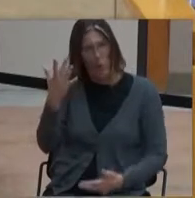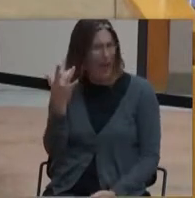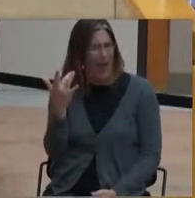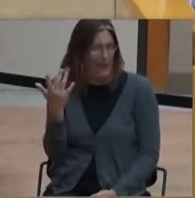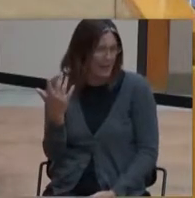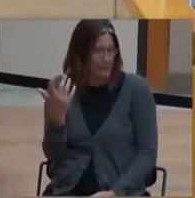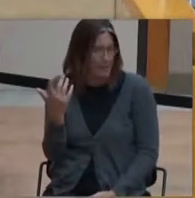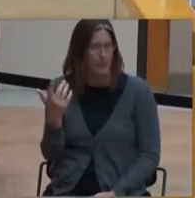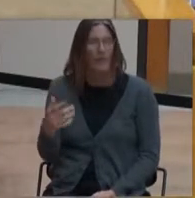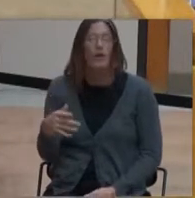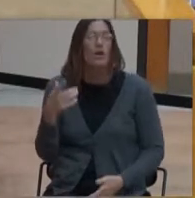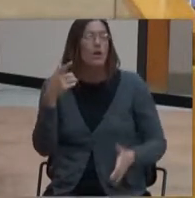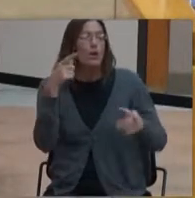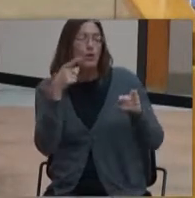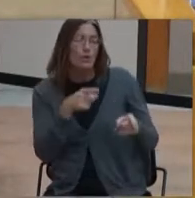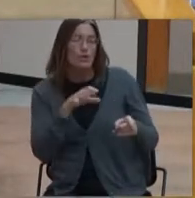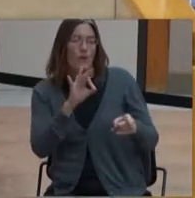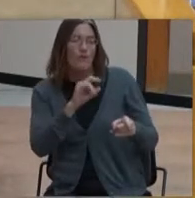makes